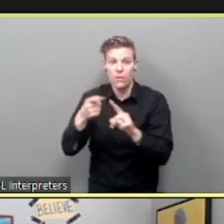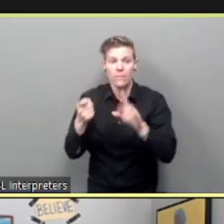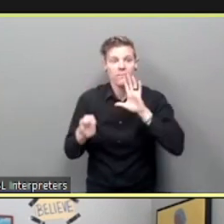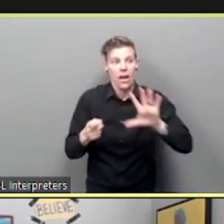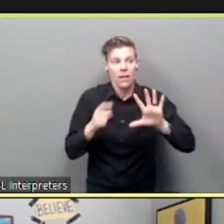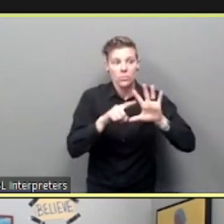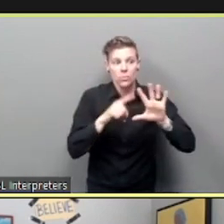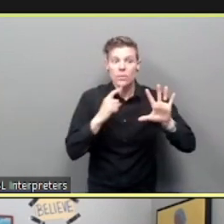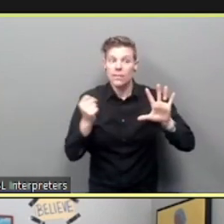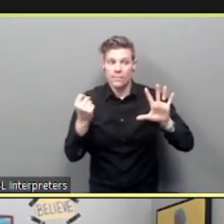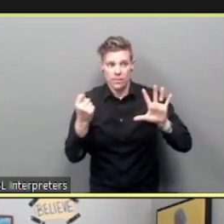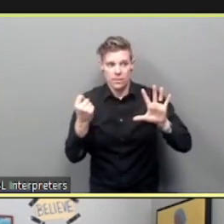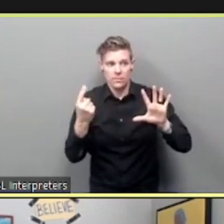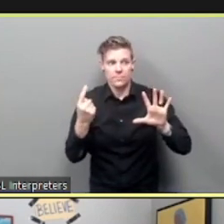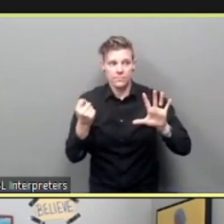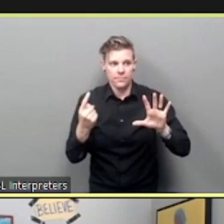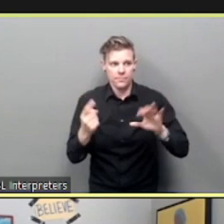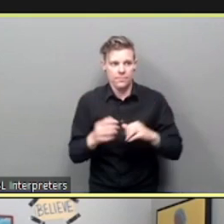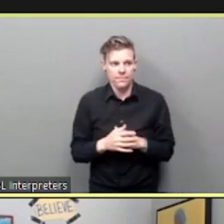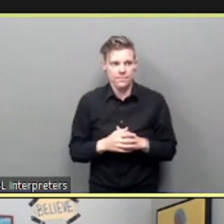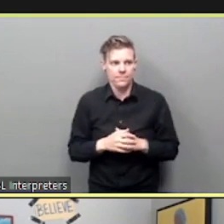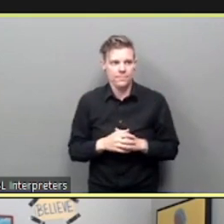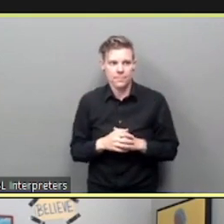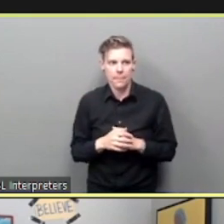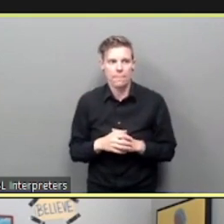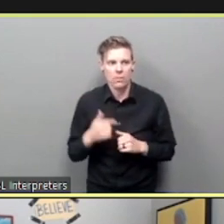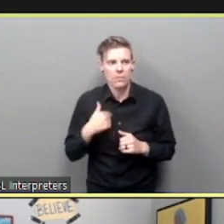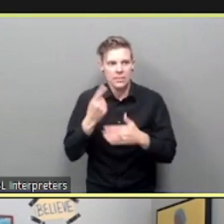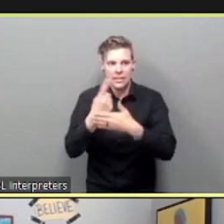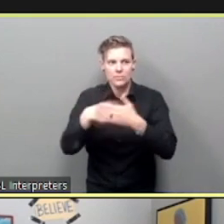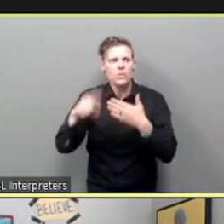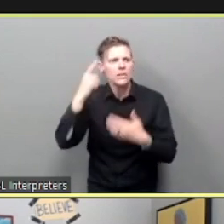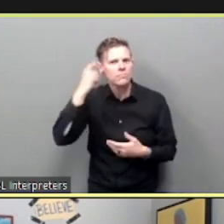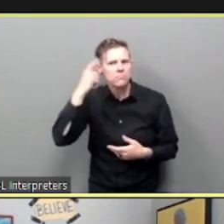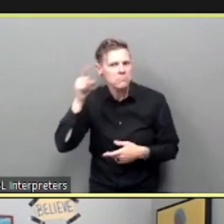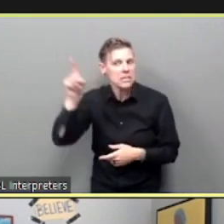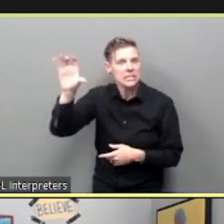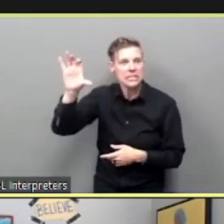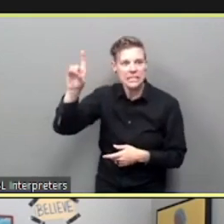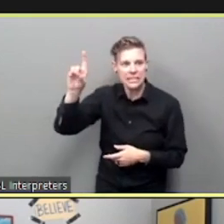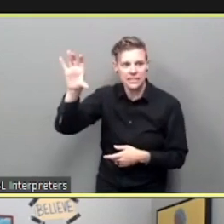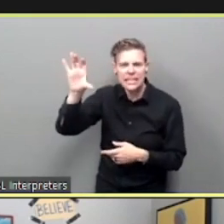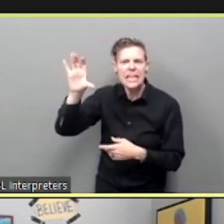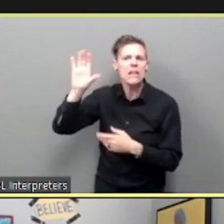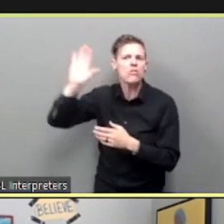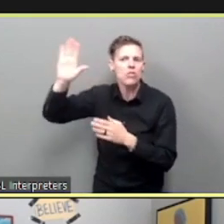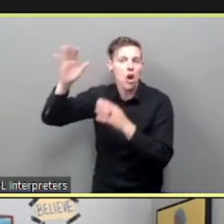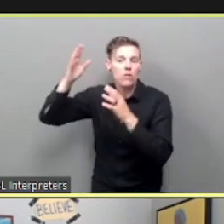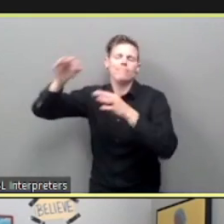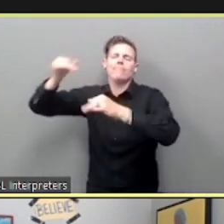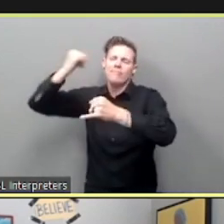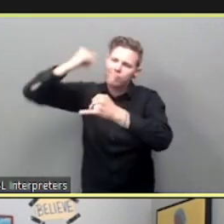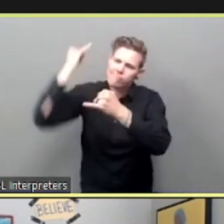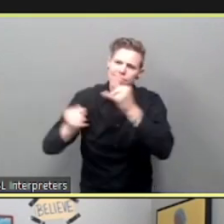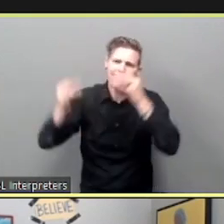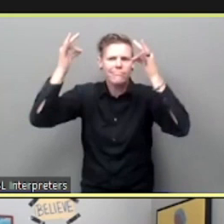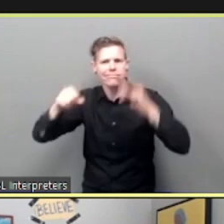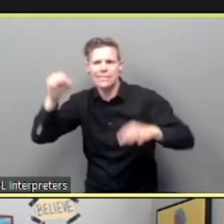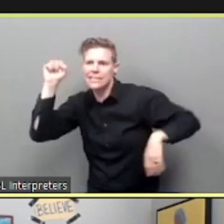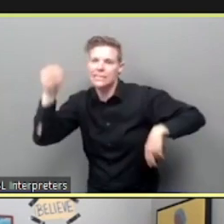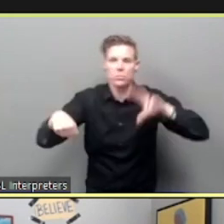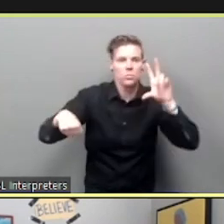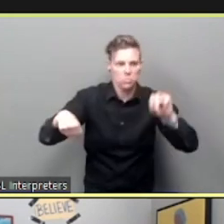be coming next week. So that's really exciting for kids. The panel members voted 17-0 to